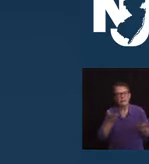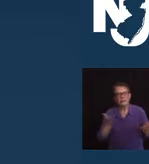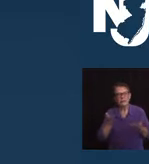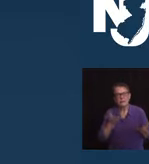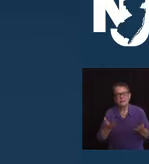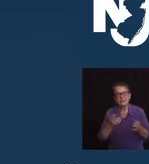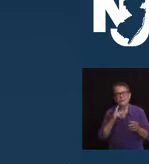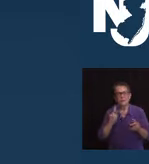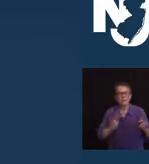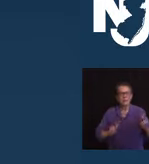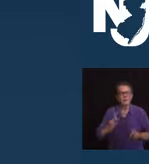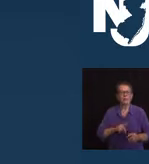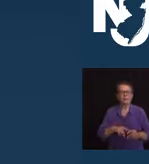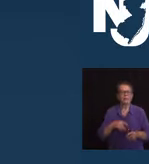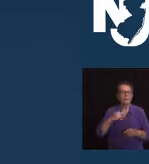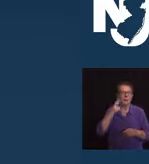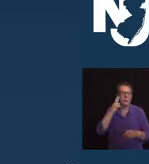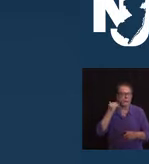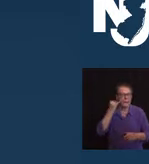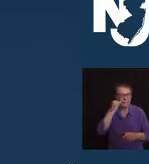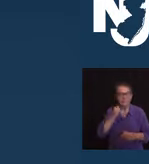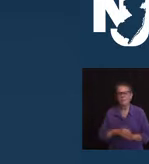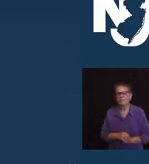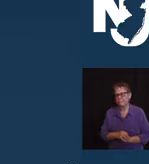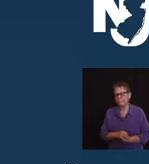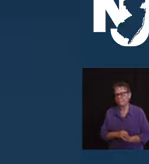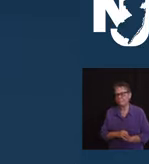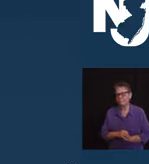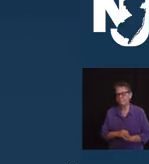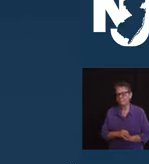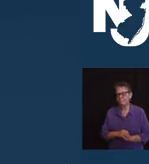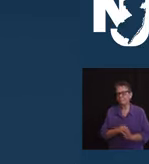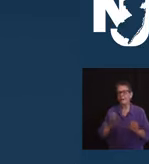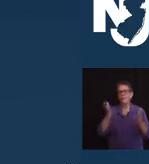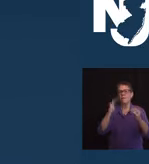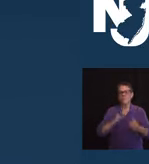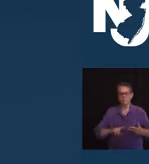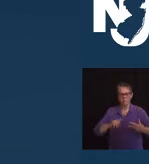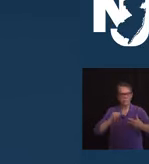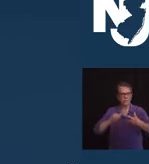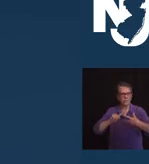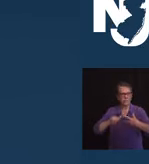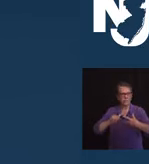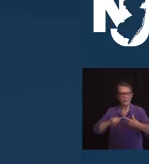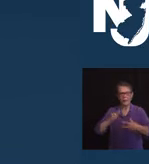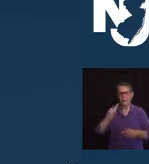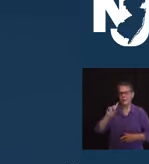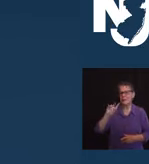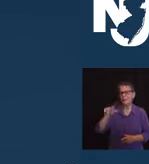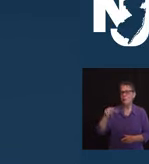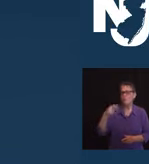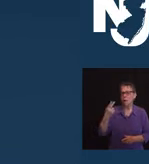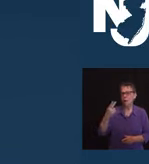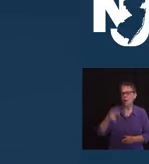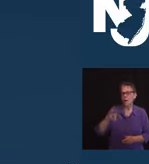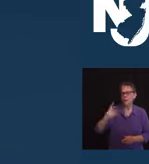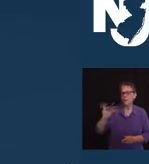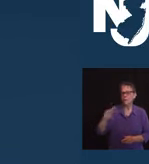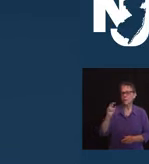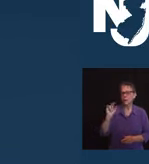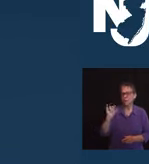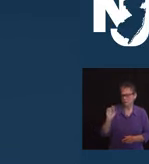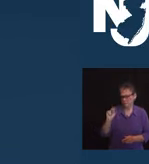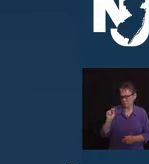and watch over him and his extraordinary family. Next up, we honor the life of Deborah Johnston on the right there, who was a lifelong